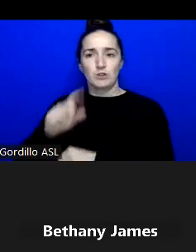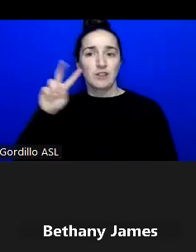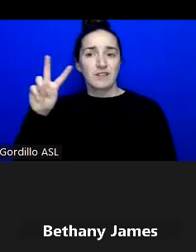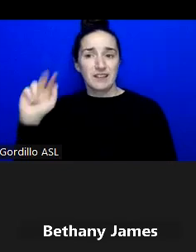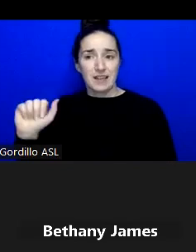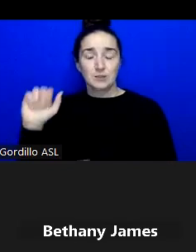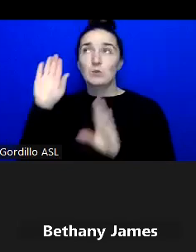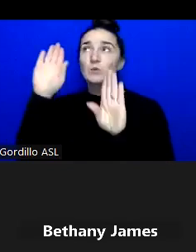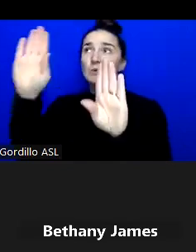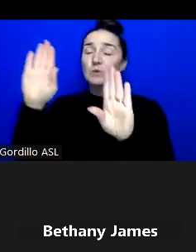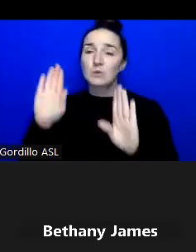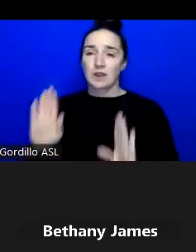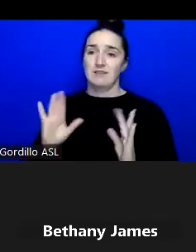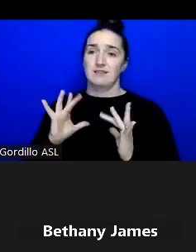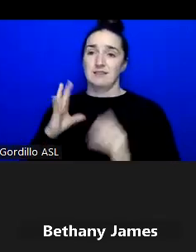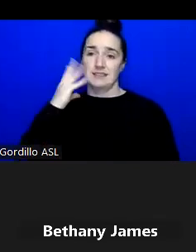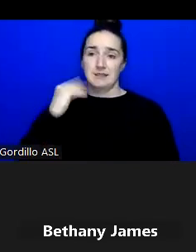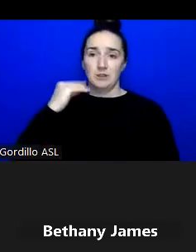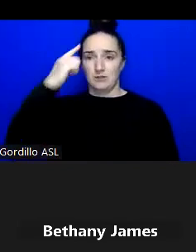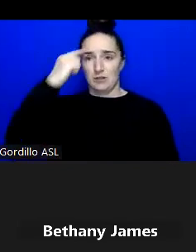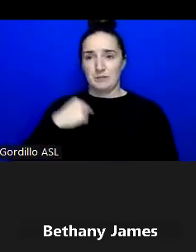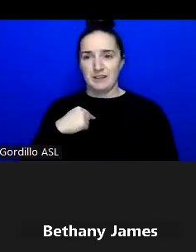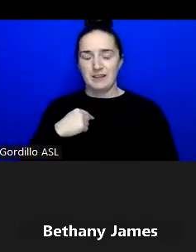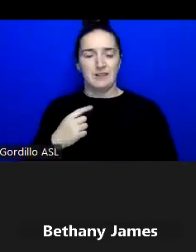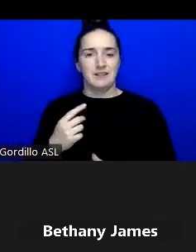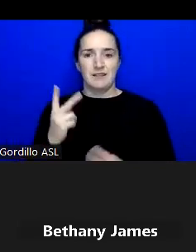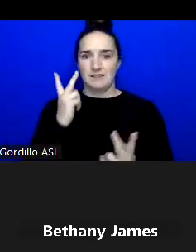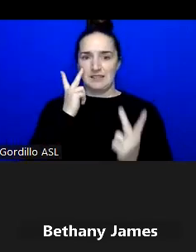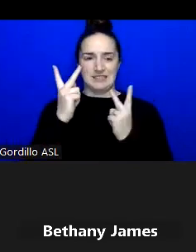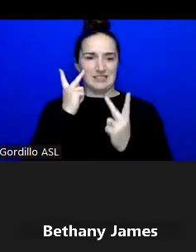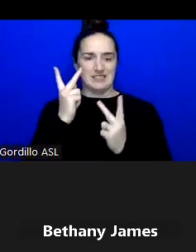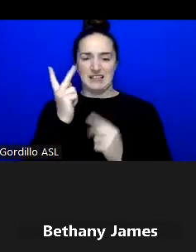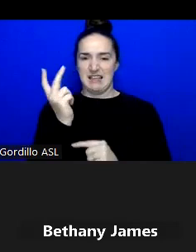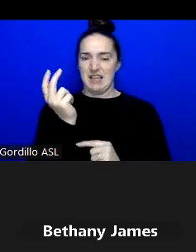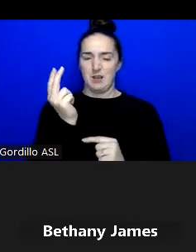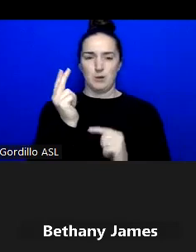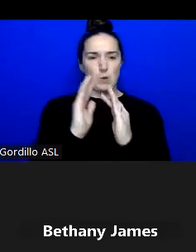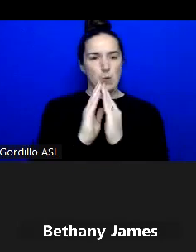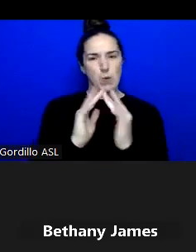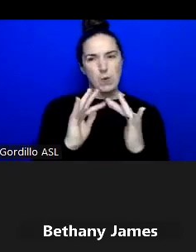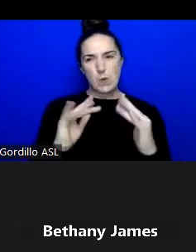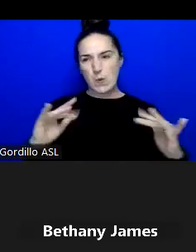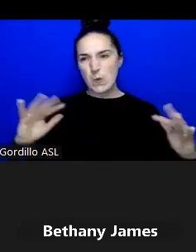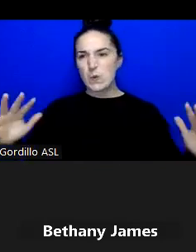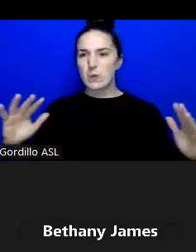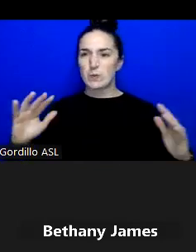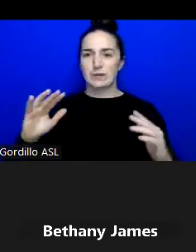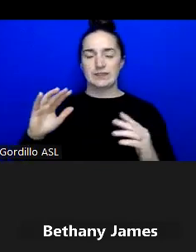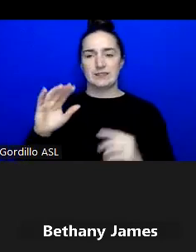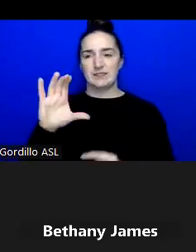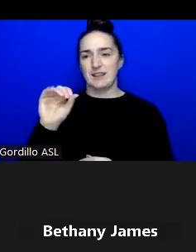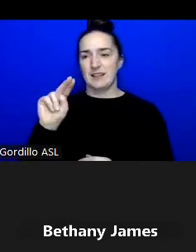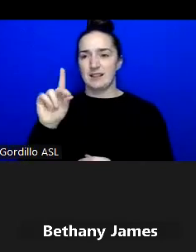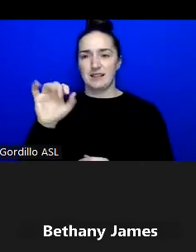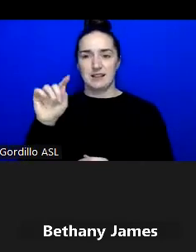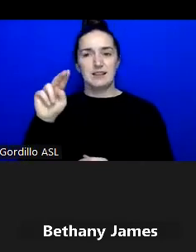great experience for me because you see any and all conditions. While it is something that kind of skews toward